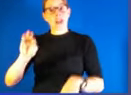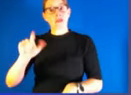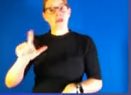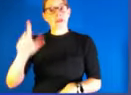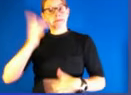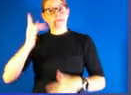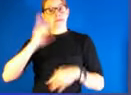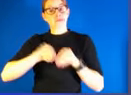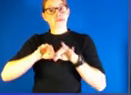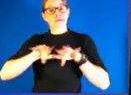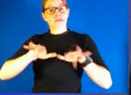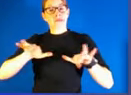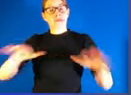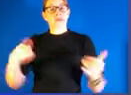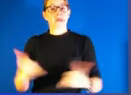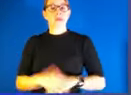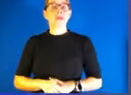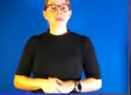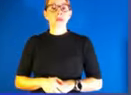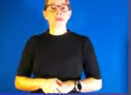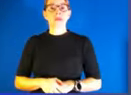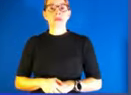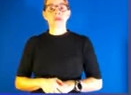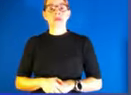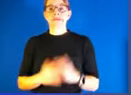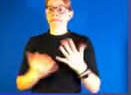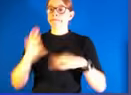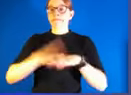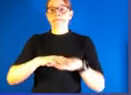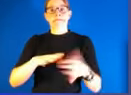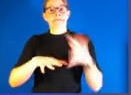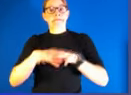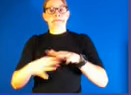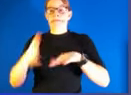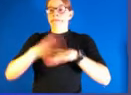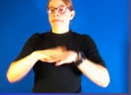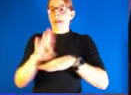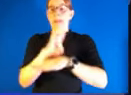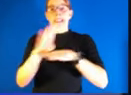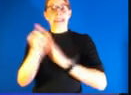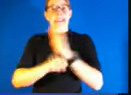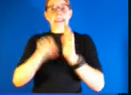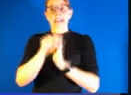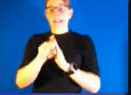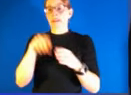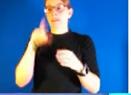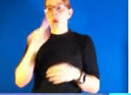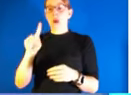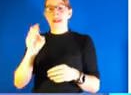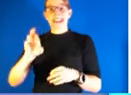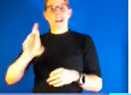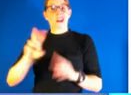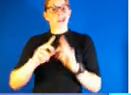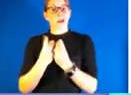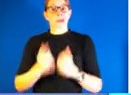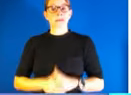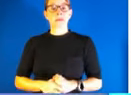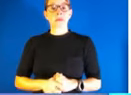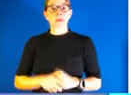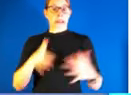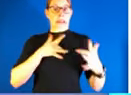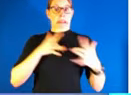running rampant, that is just layered on top of an already busy season in our emergency department. So do you have big